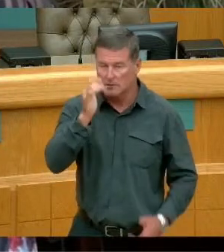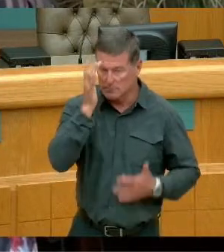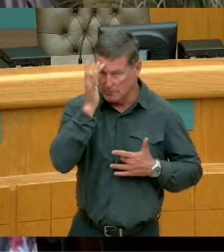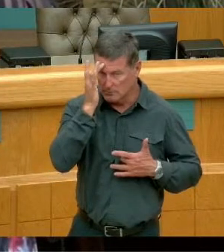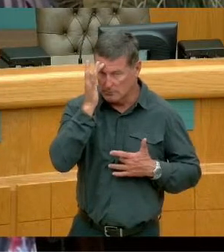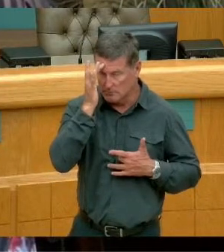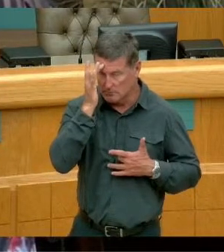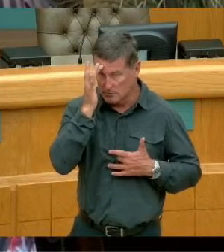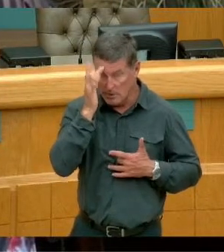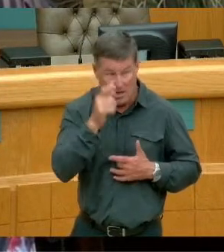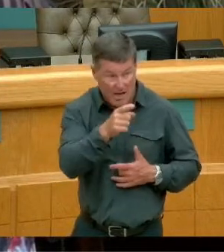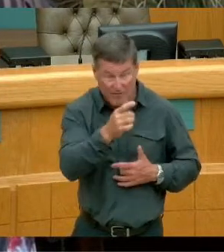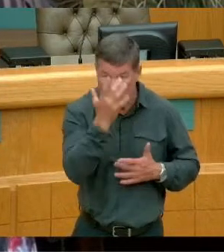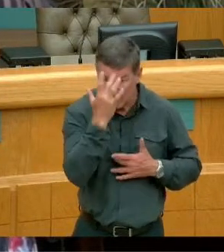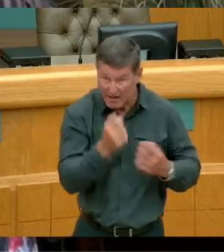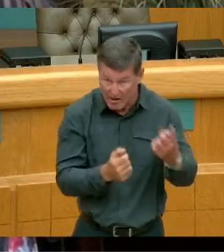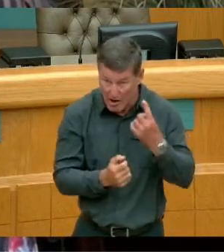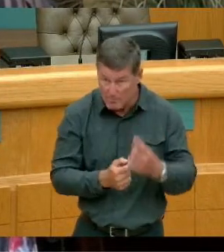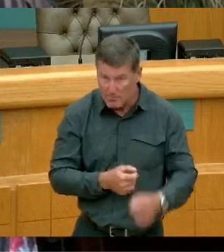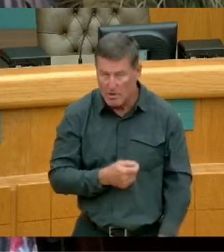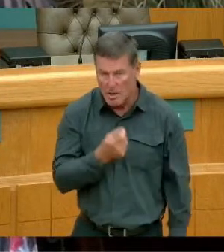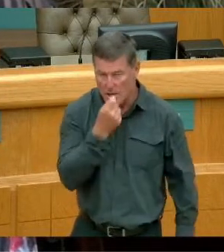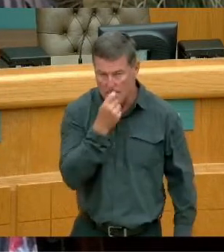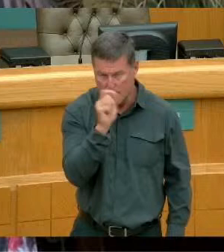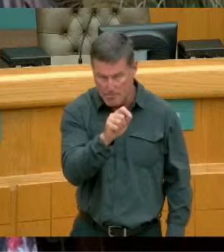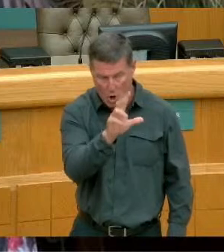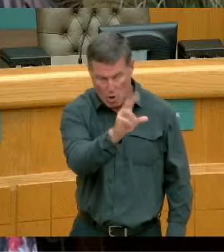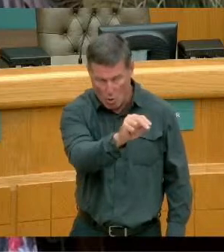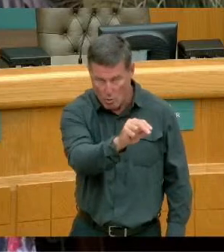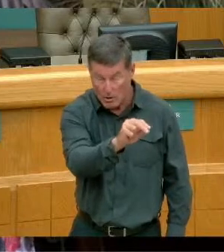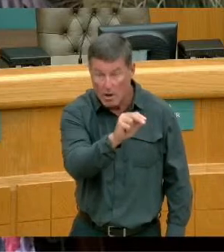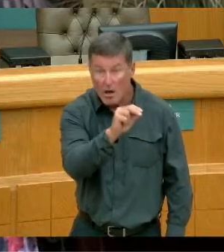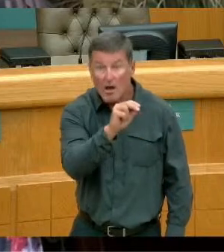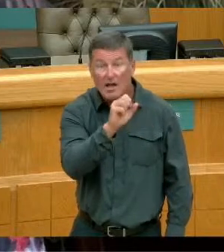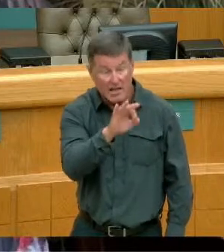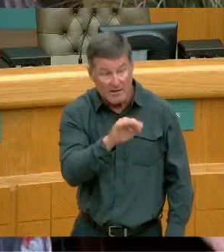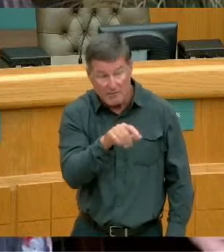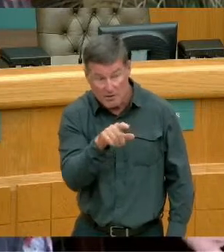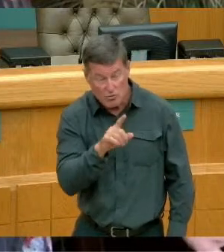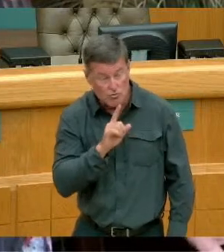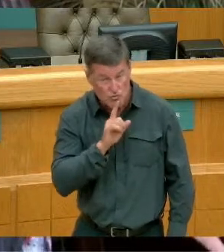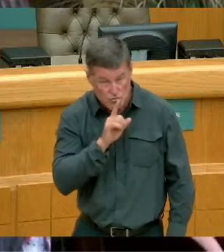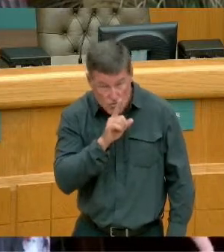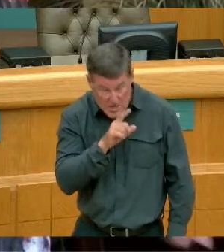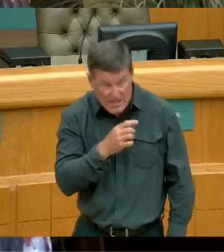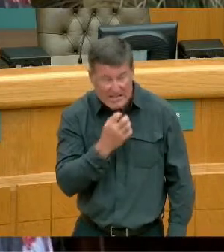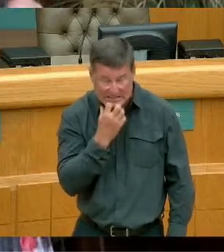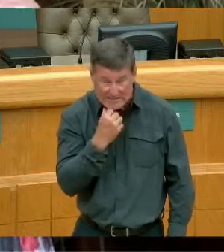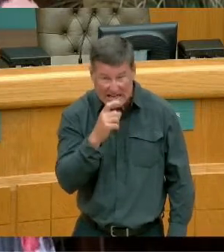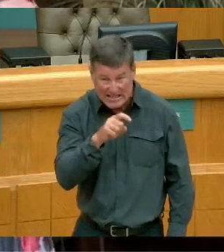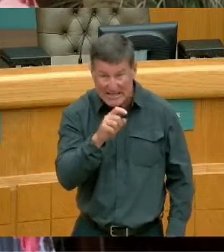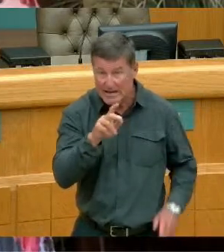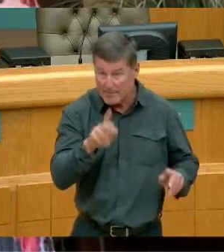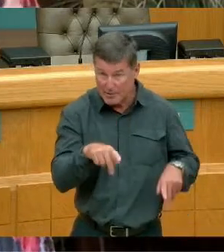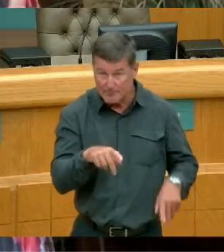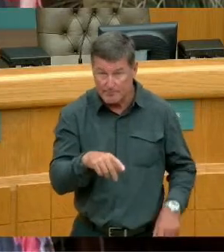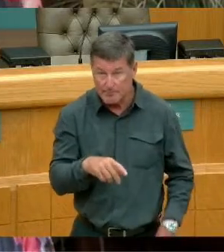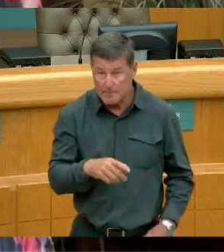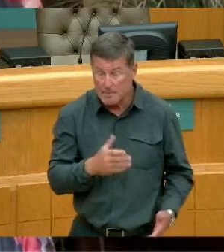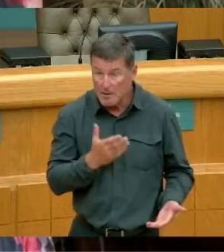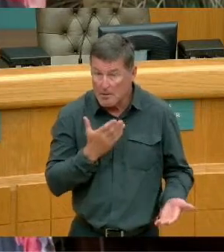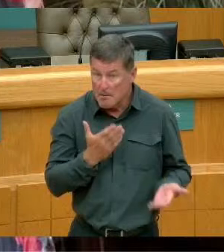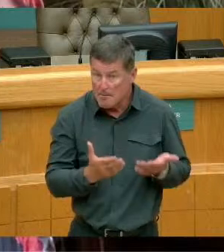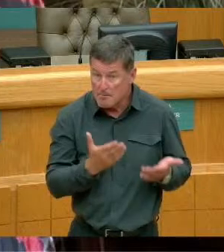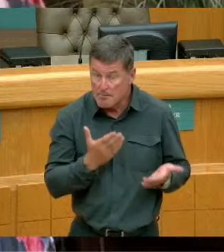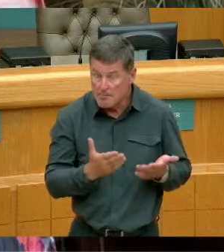They can't come to work sick, period. But they can come to work if they really, truly need them. Here's the problem. They could still be